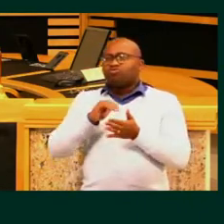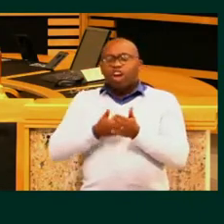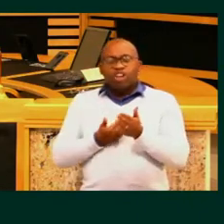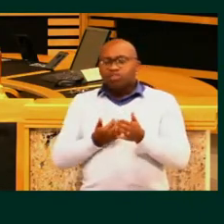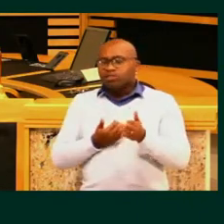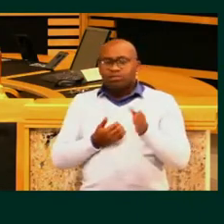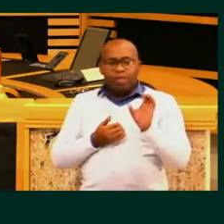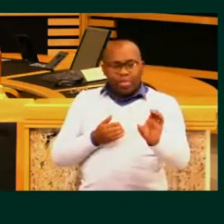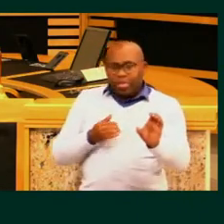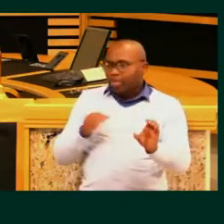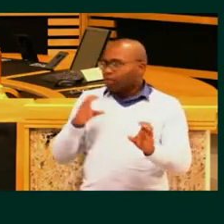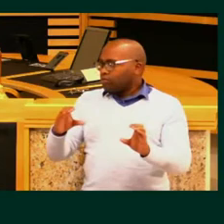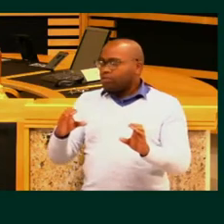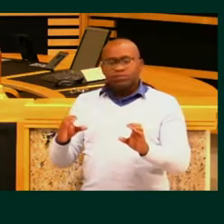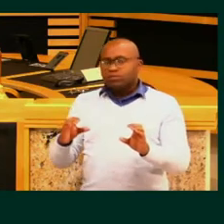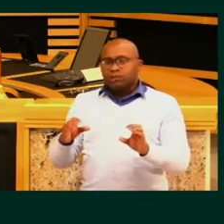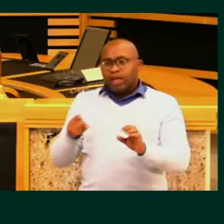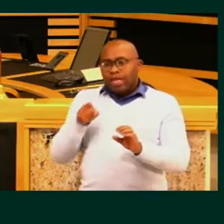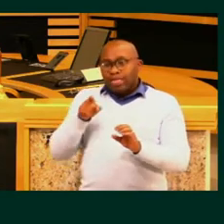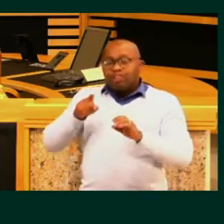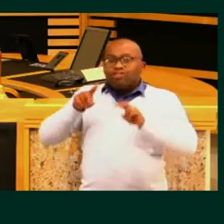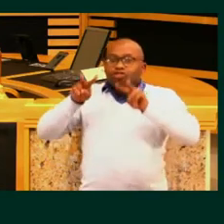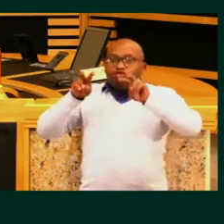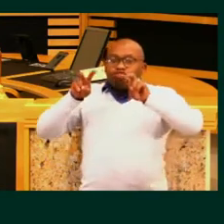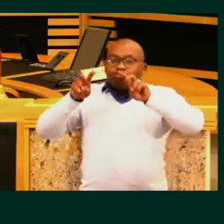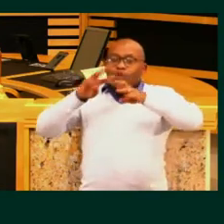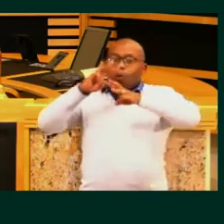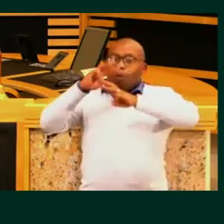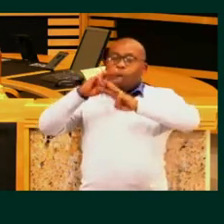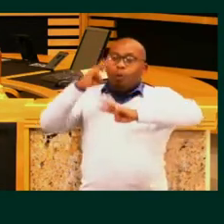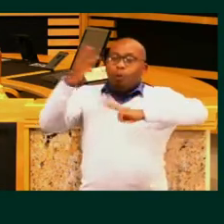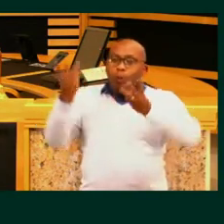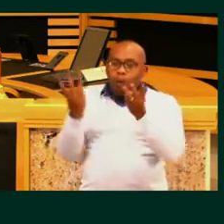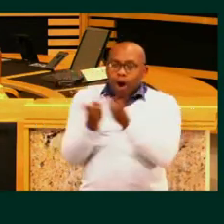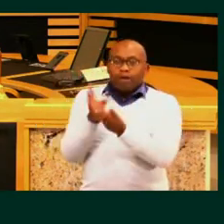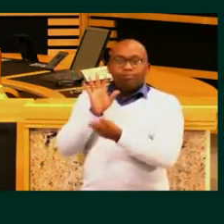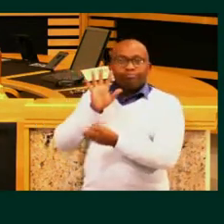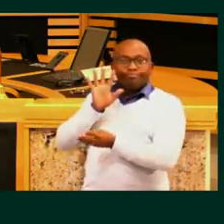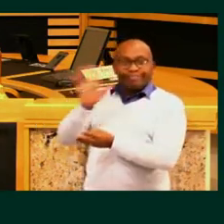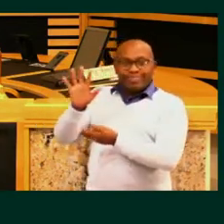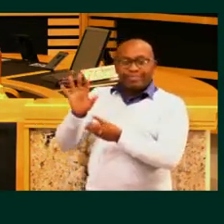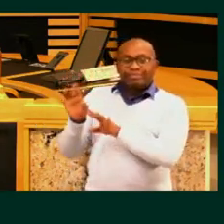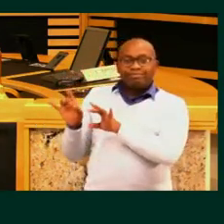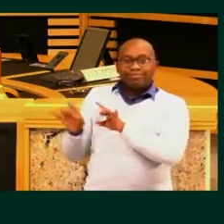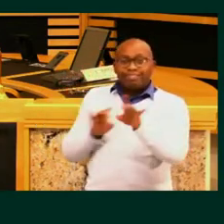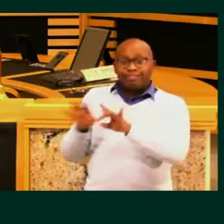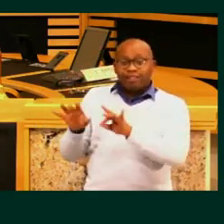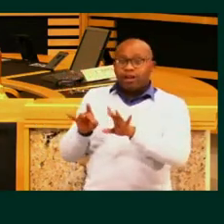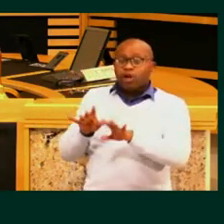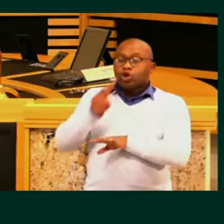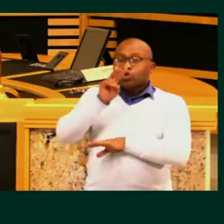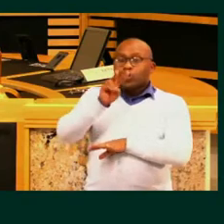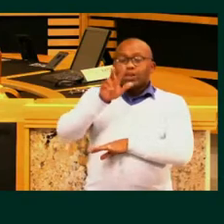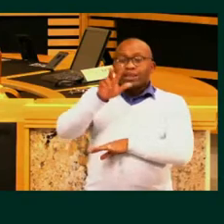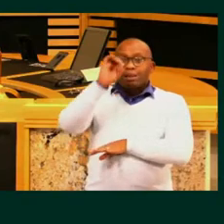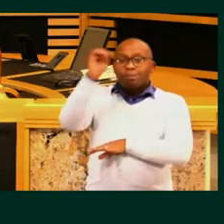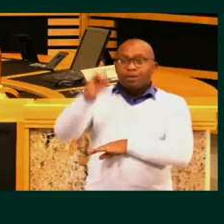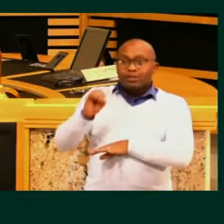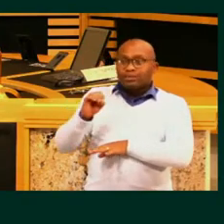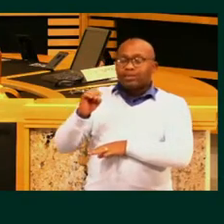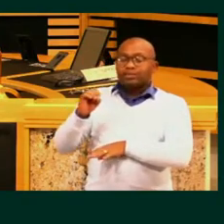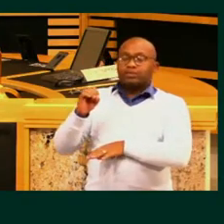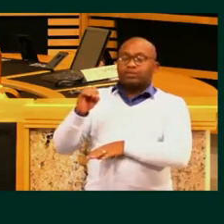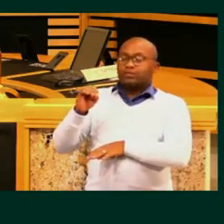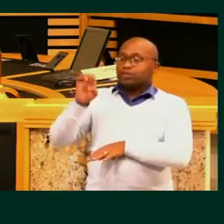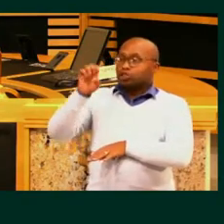this is a global pandemic because I am saying that 28 European nations according to the report those countries under